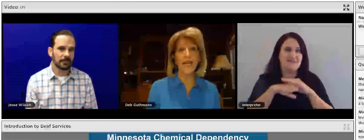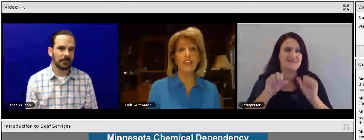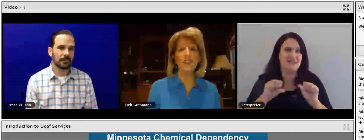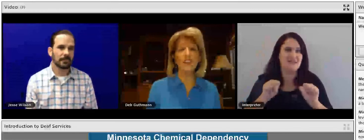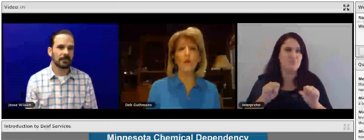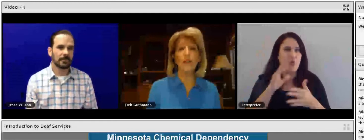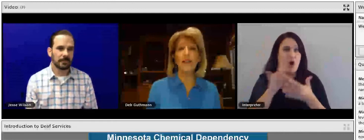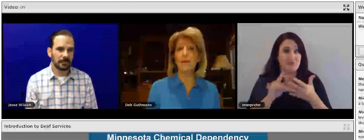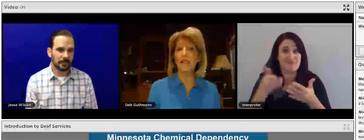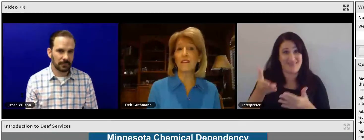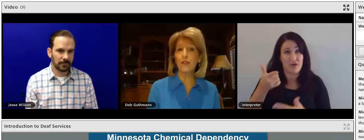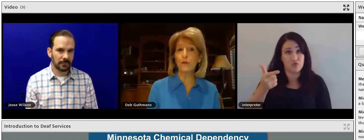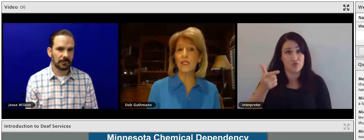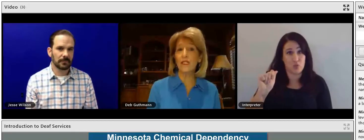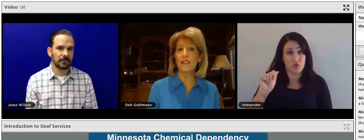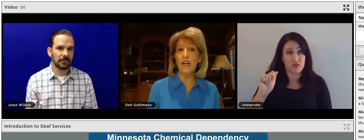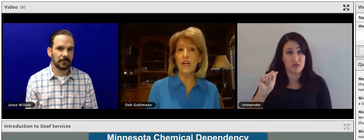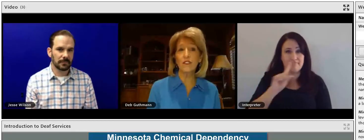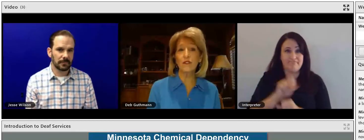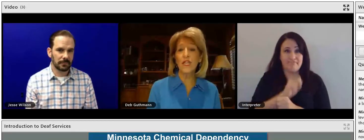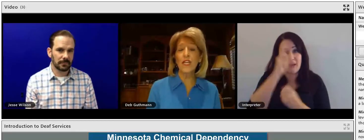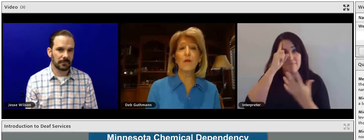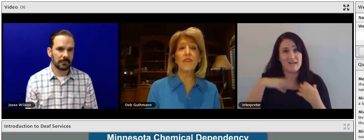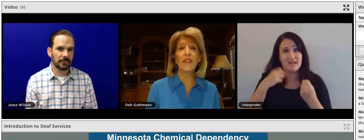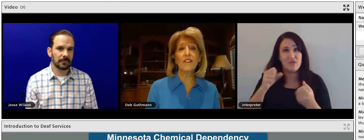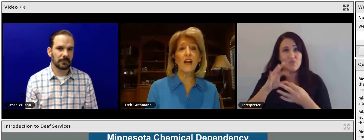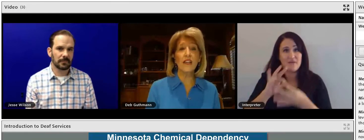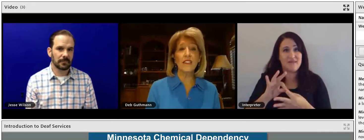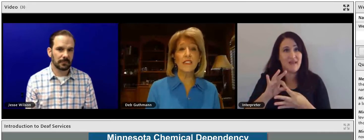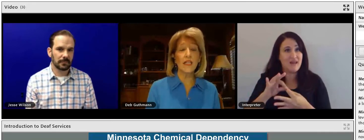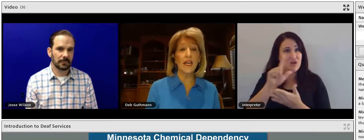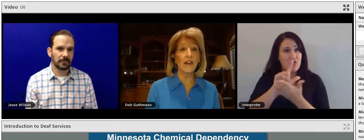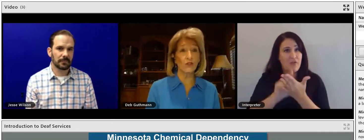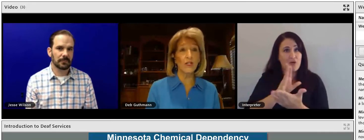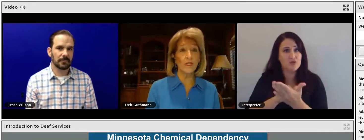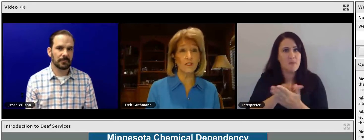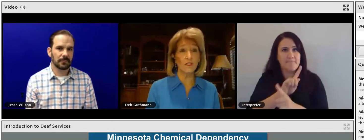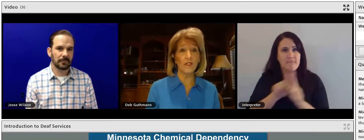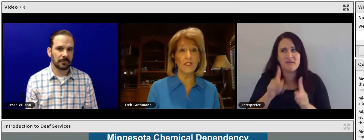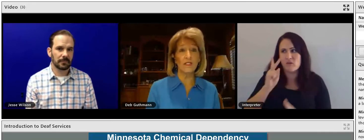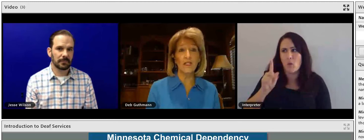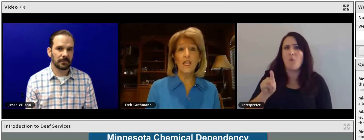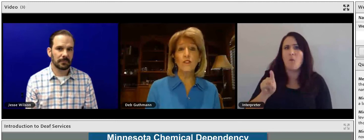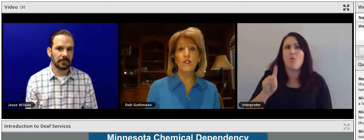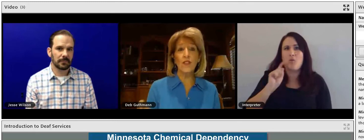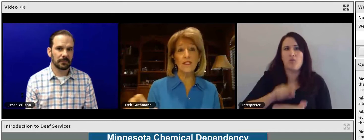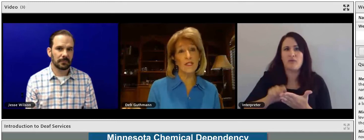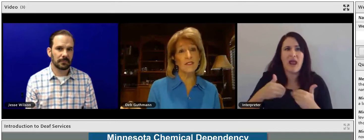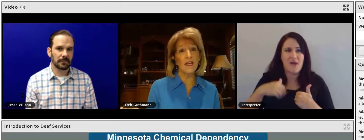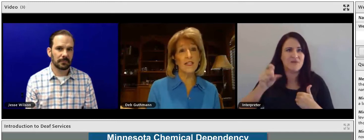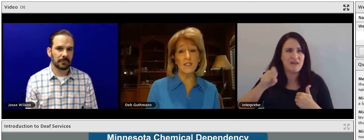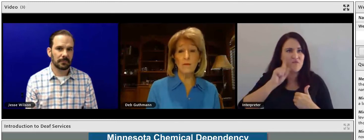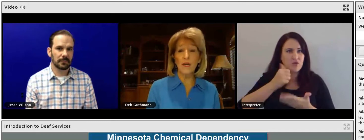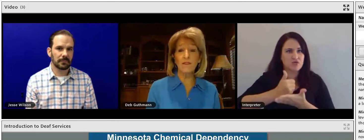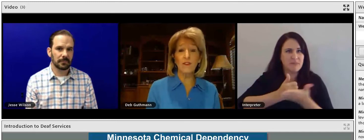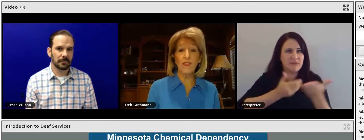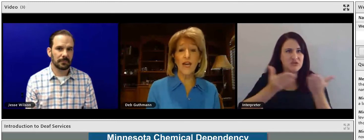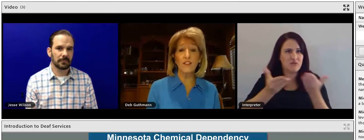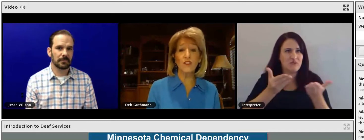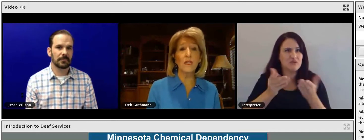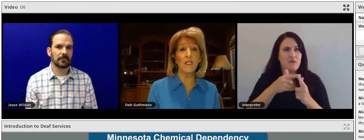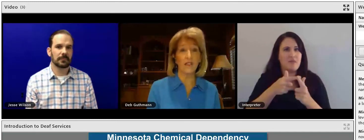And in Georgia, it actually was a mental health related lawsuit, but they saw a need to have treatment services, so they